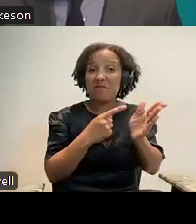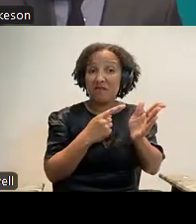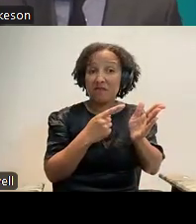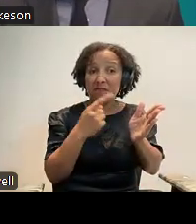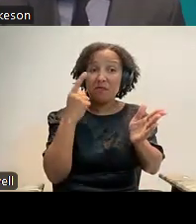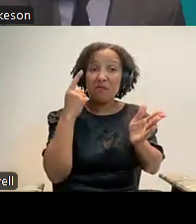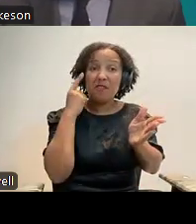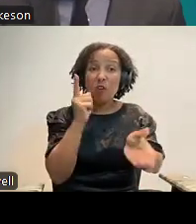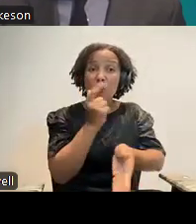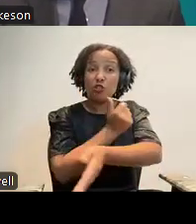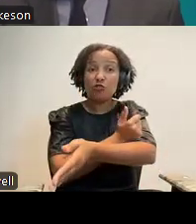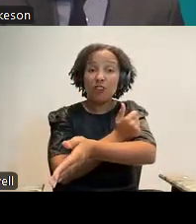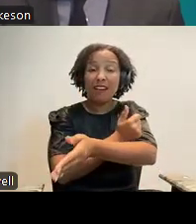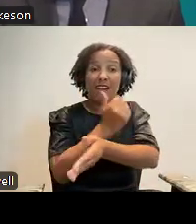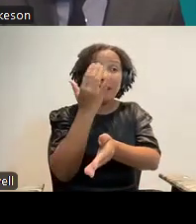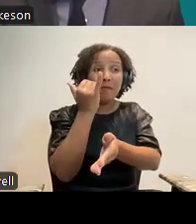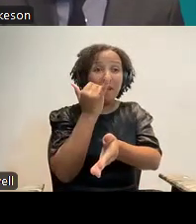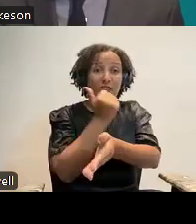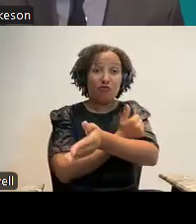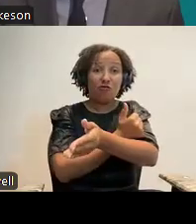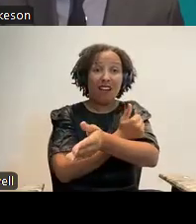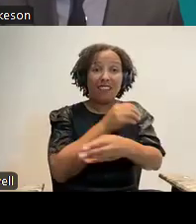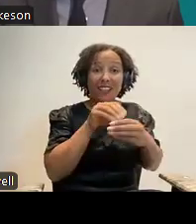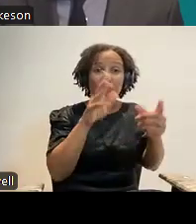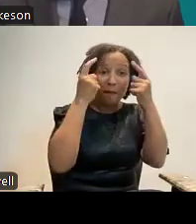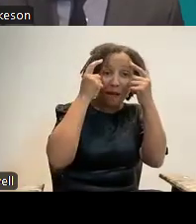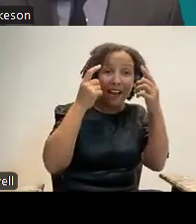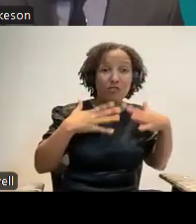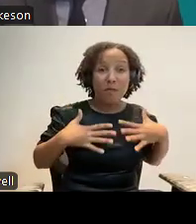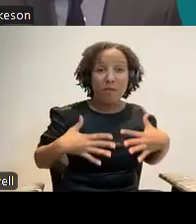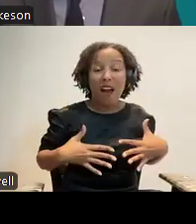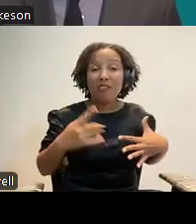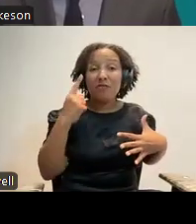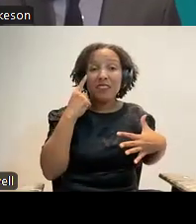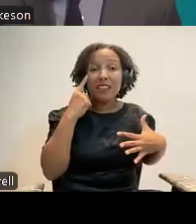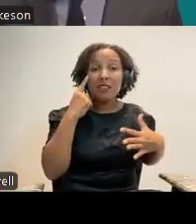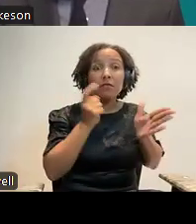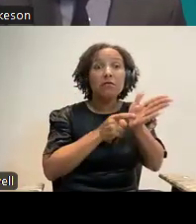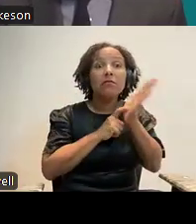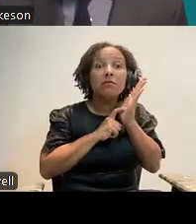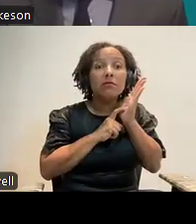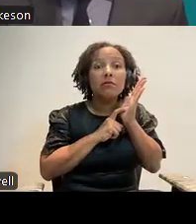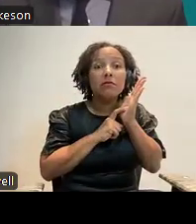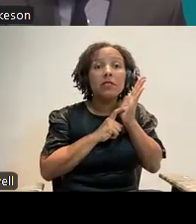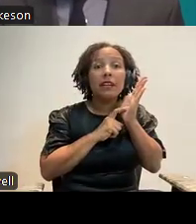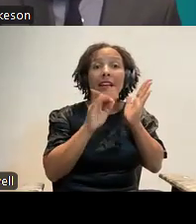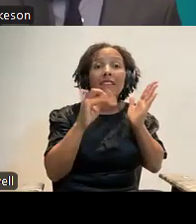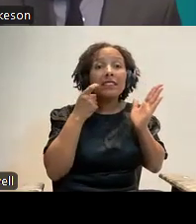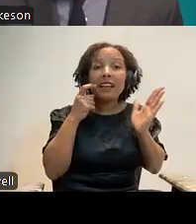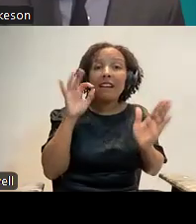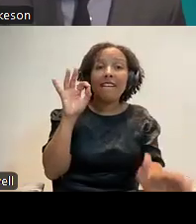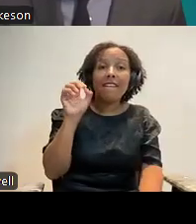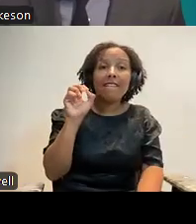drugs become equated to survival in the mind and in the body when you're addicted to a substance, especially substances like fentanyl, which are